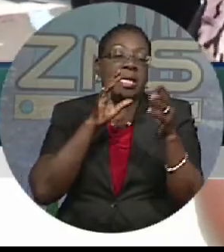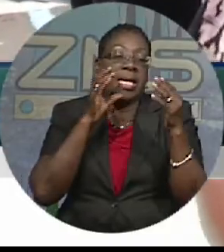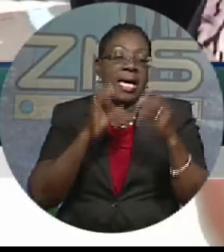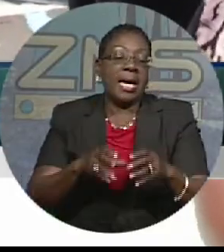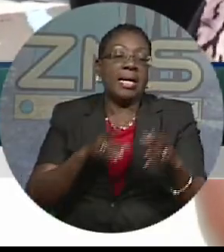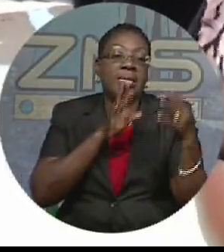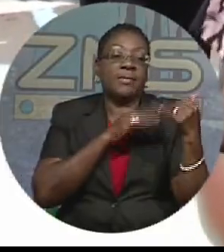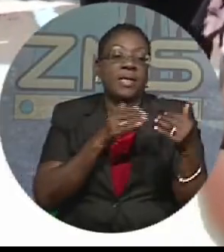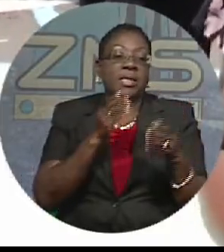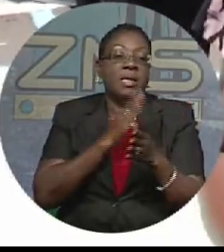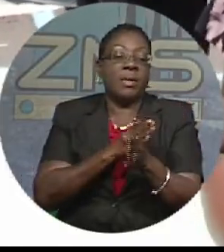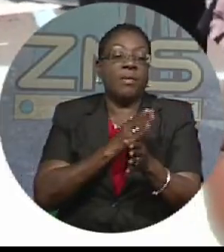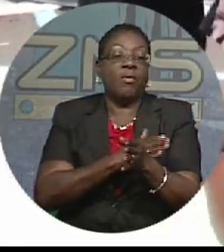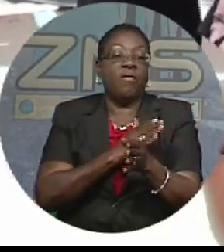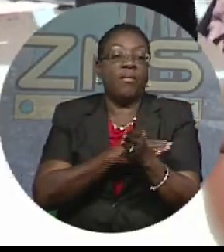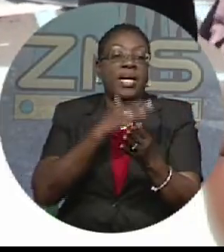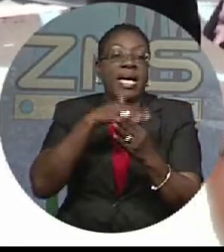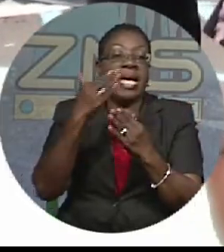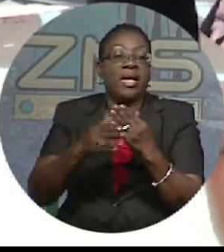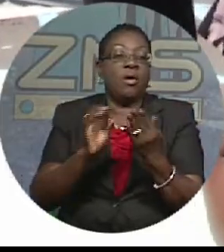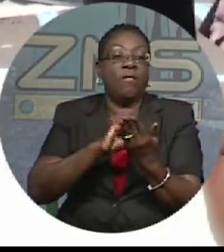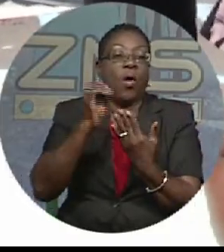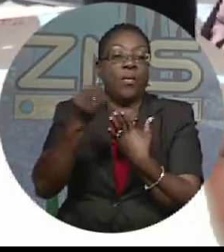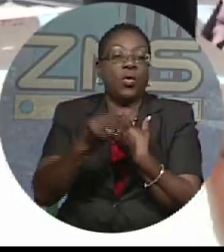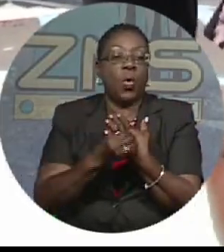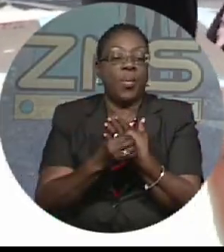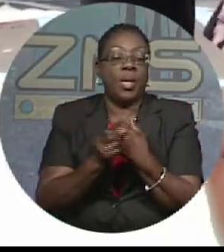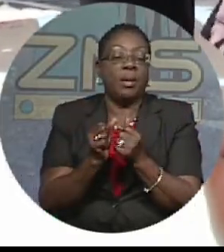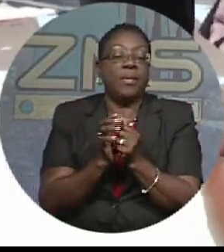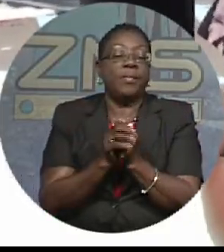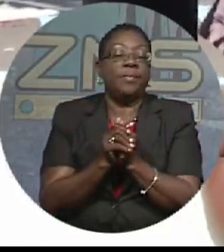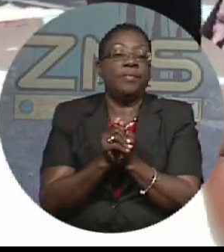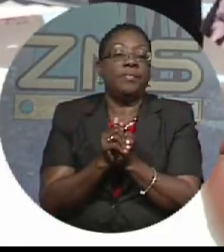by the end of October. Janae Noel-Ferguson, ZNS Network News.